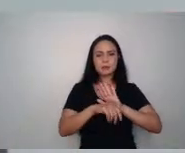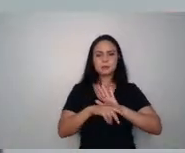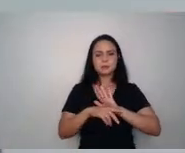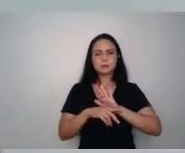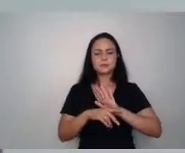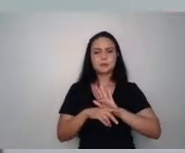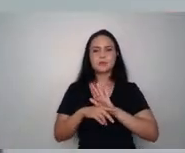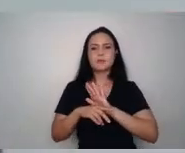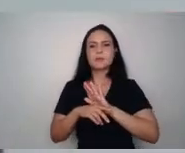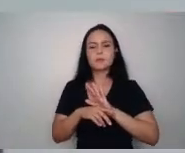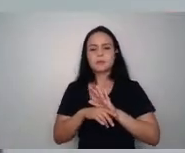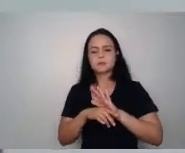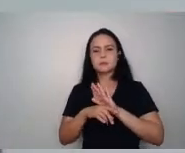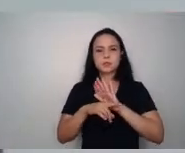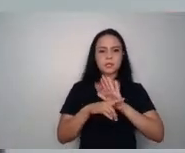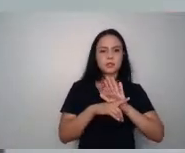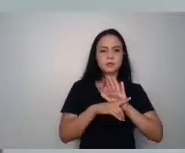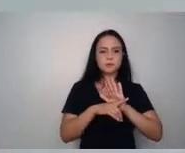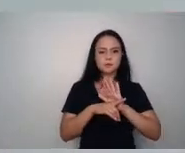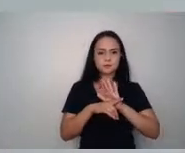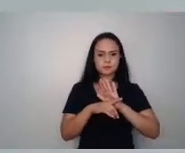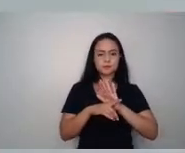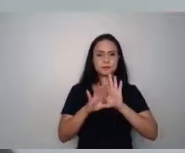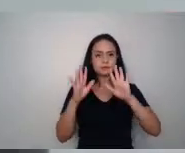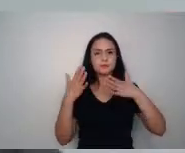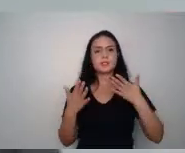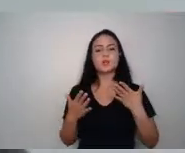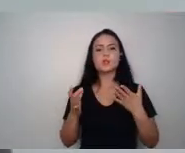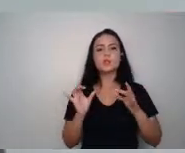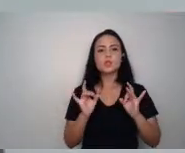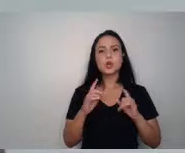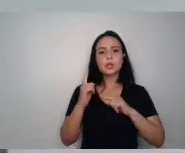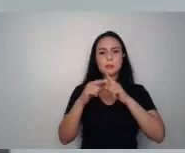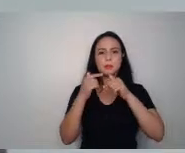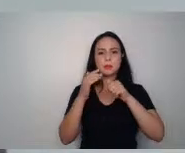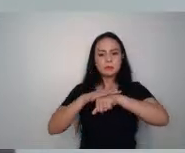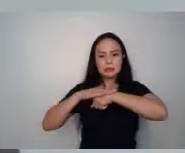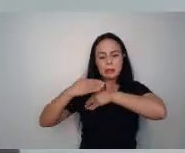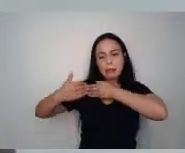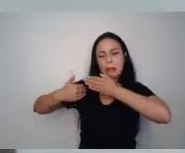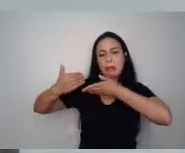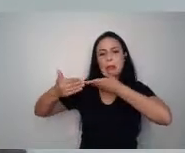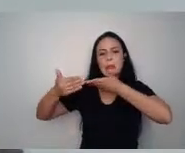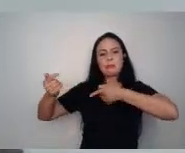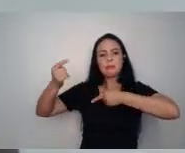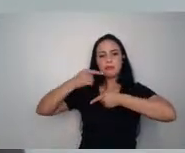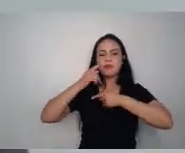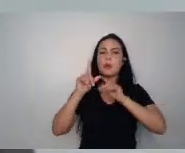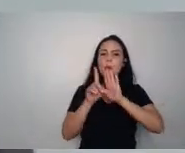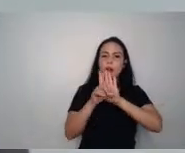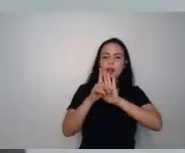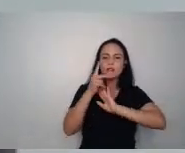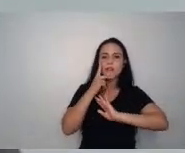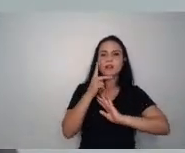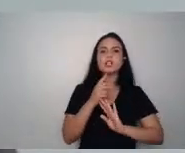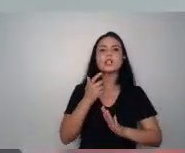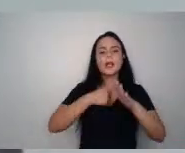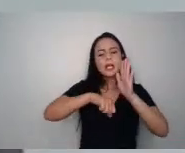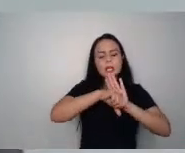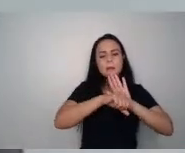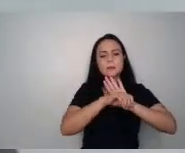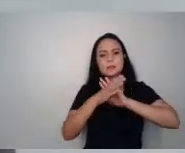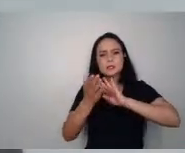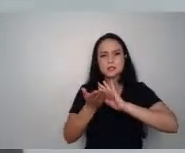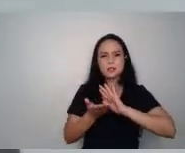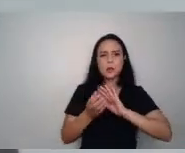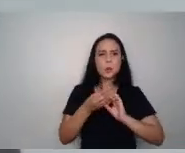premise in the criminal law that says that you cannot be published without a sentence that established in the penal code. So right